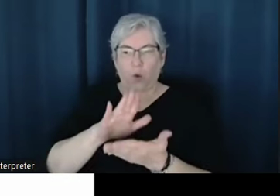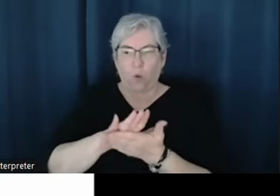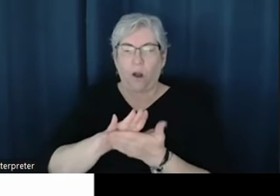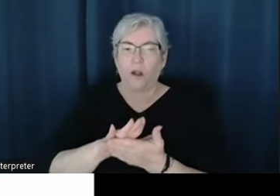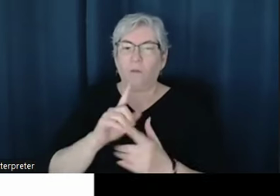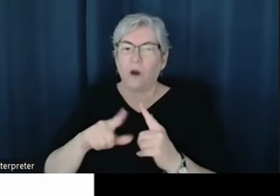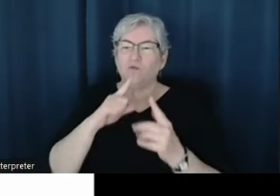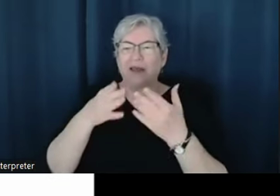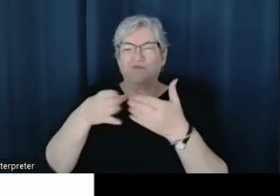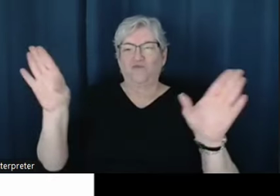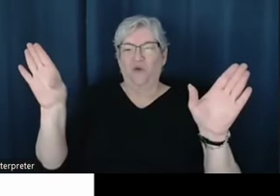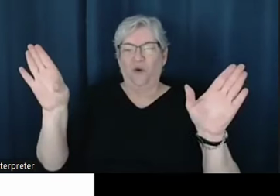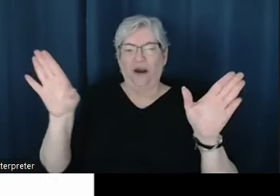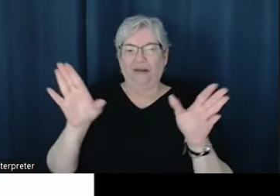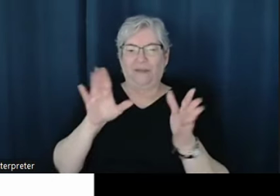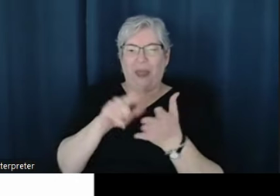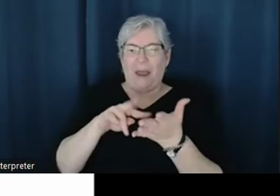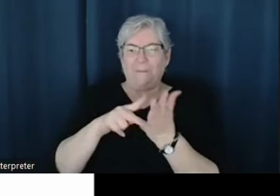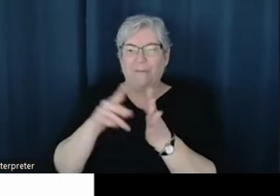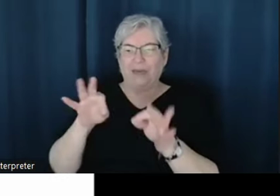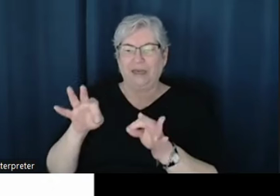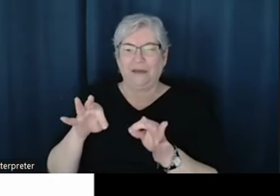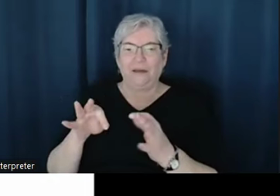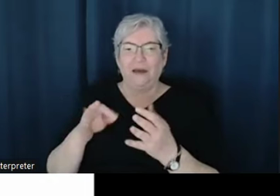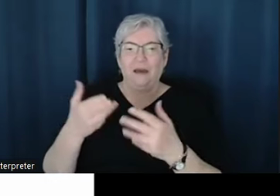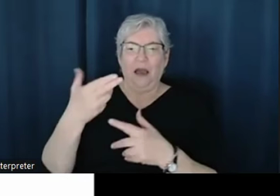very broadly defined: post-secondary school,